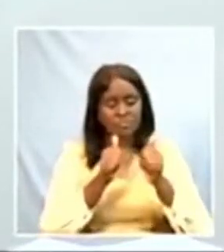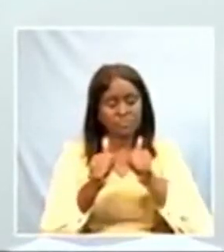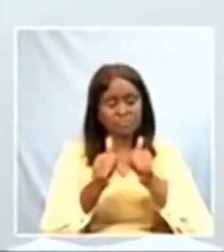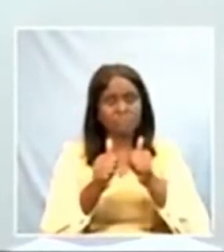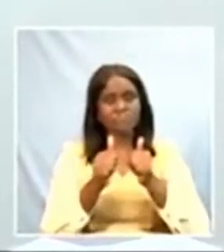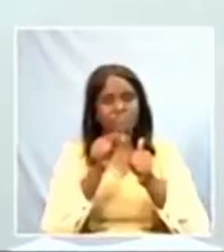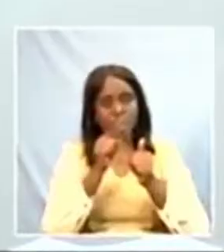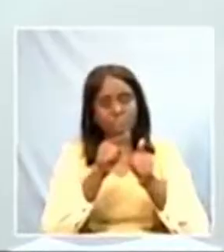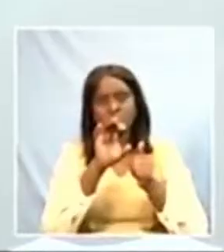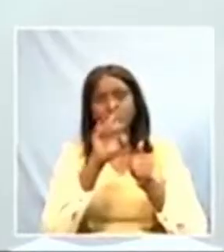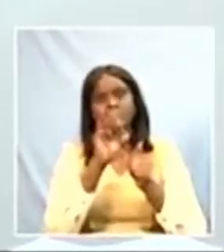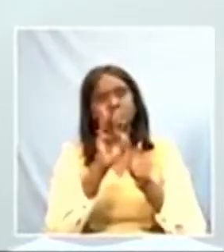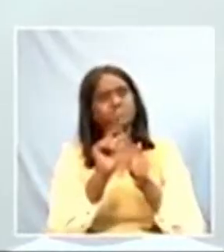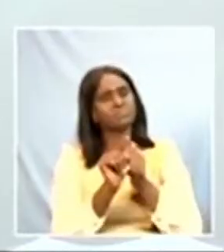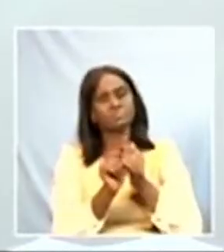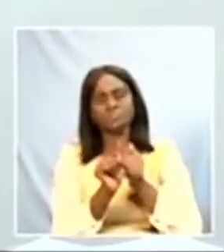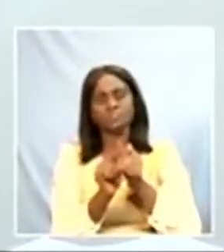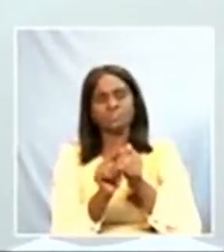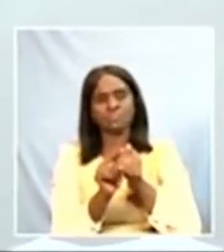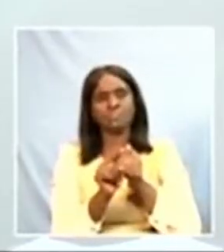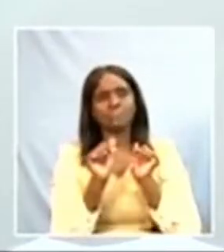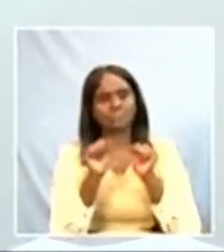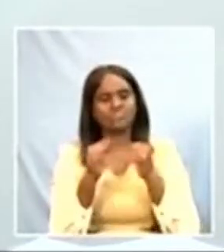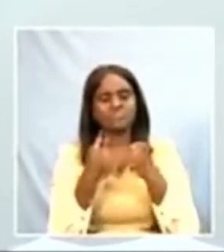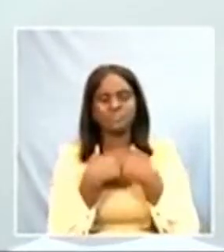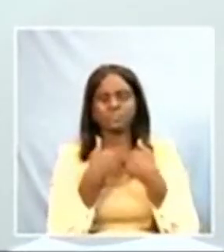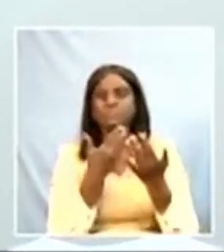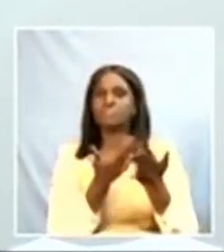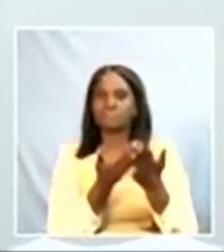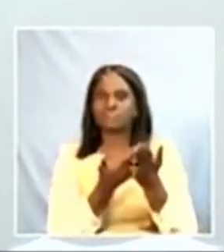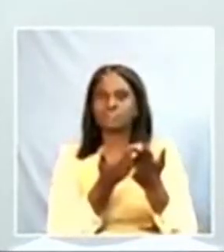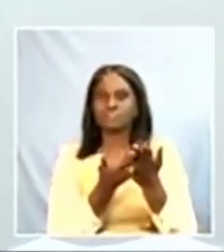administration of CDF, we can have these.